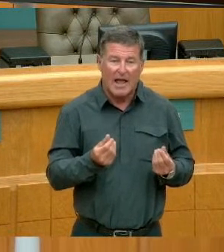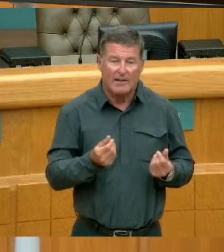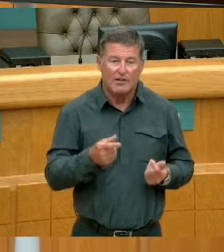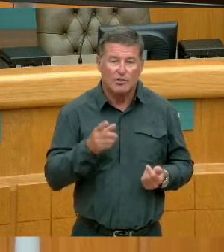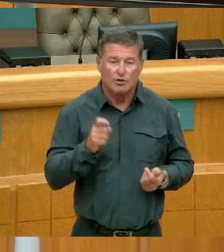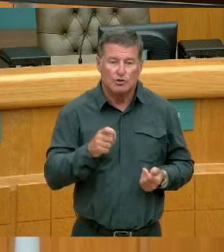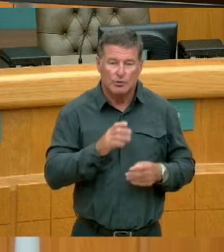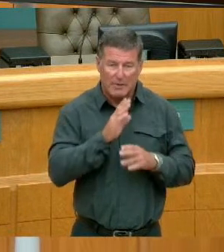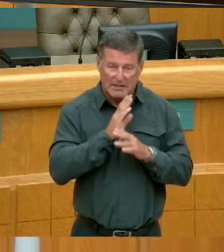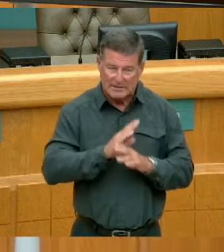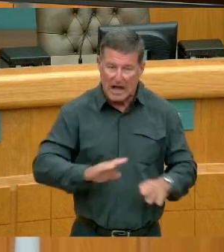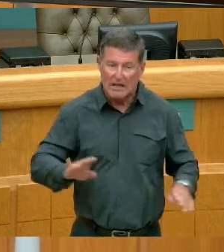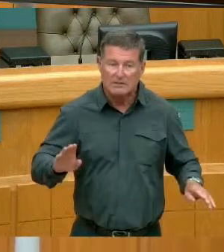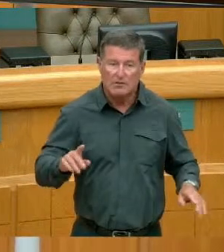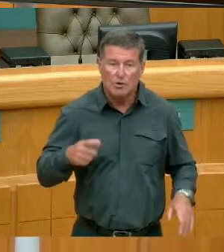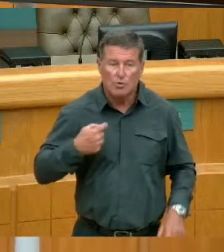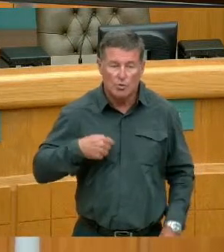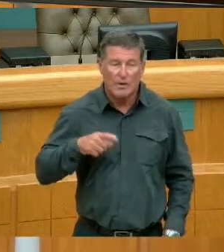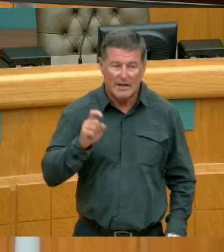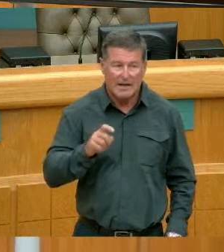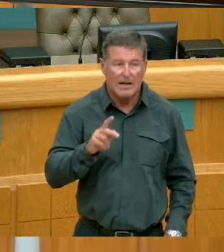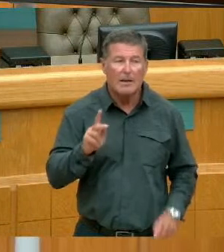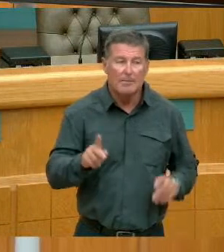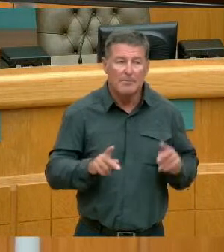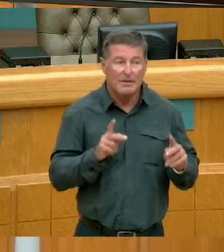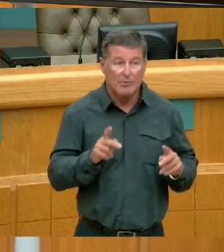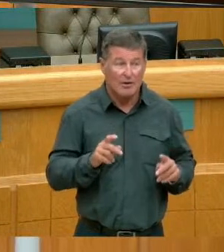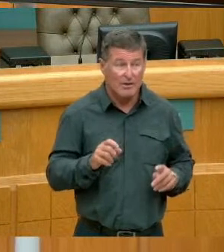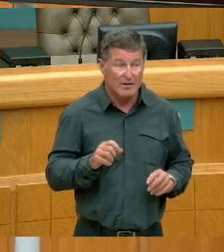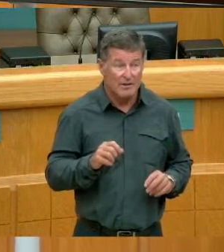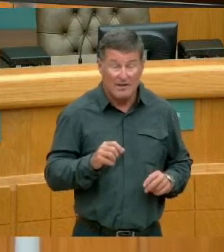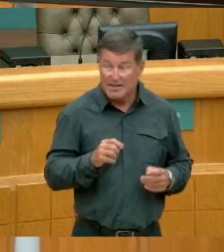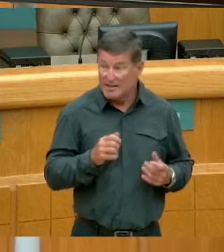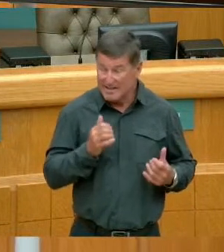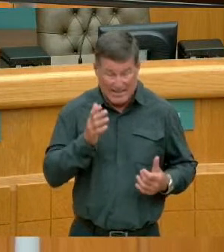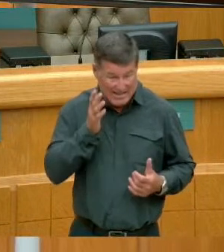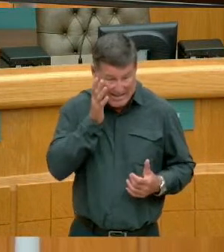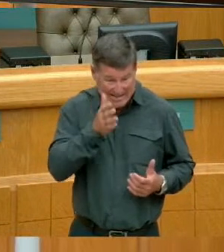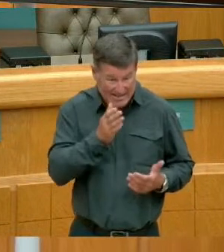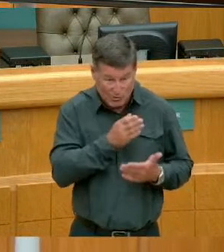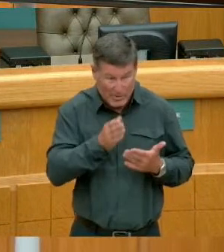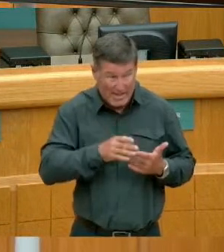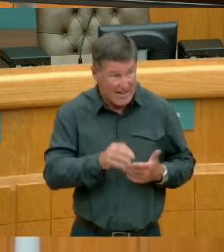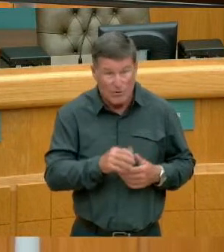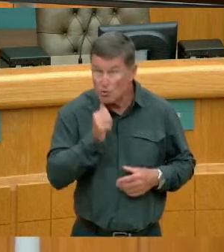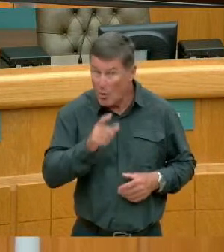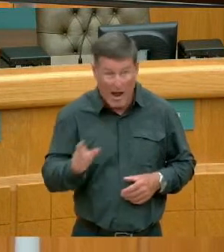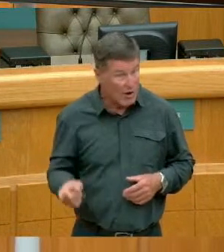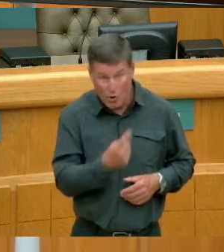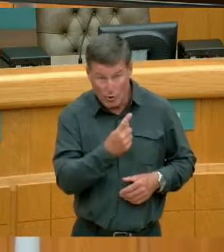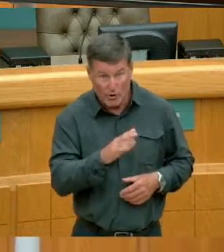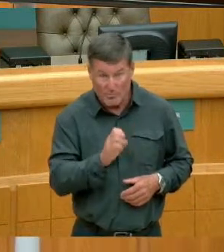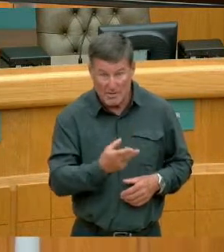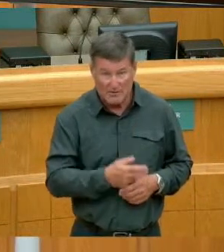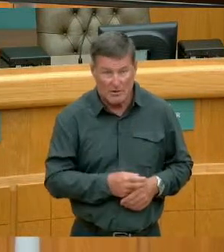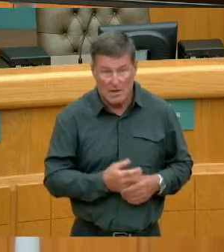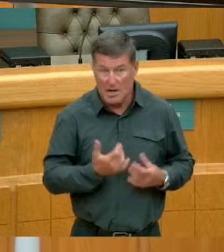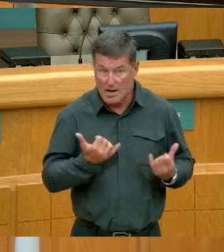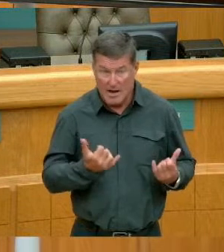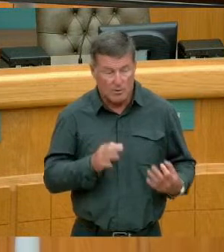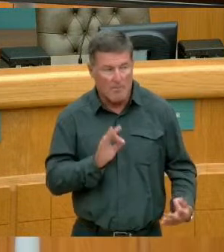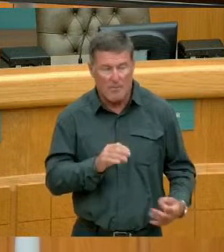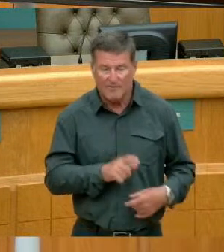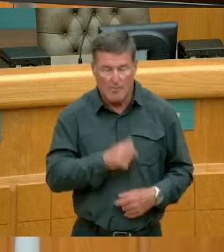And we really need people. If this weekend you can stay away, this is the weekend to do